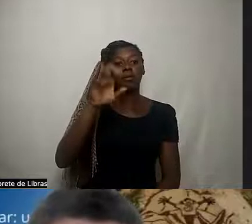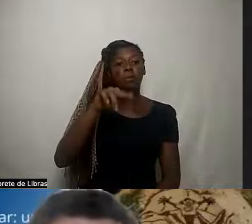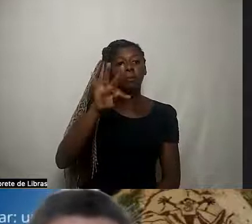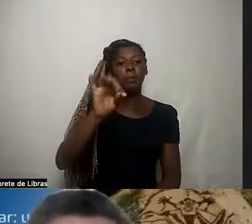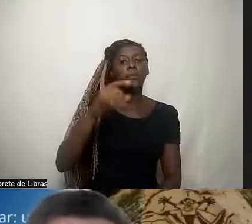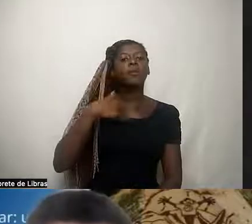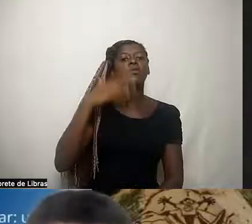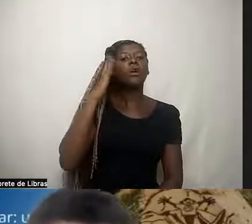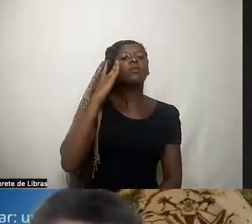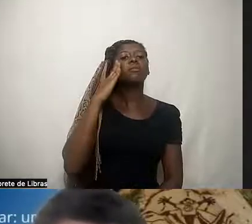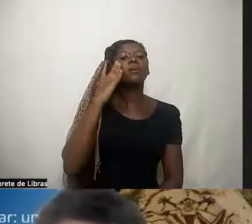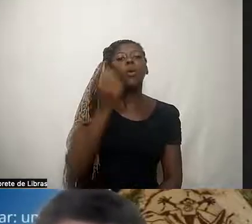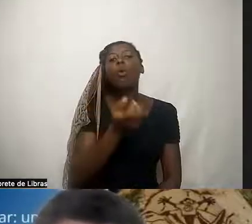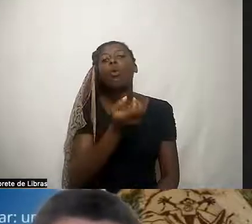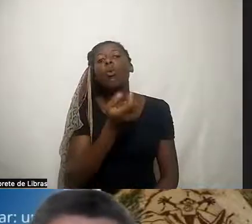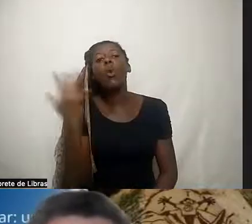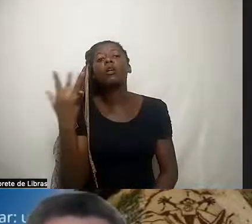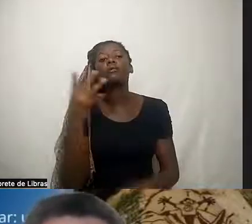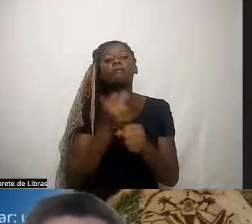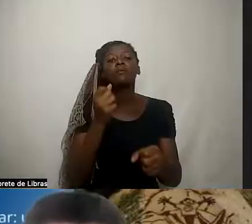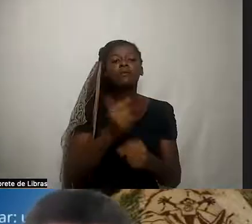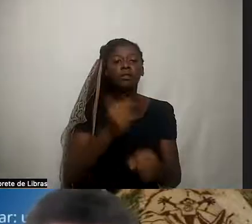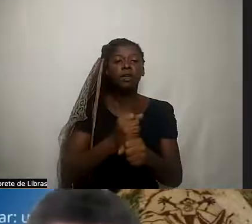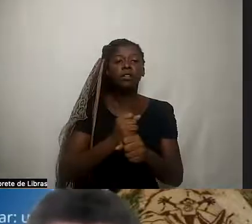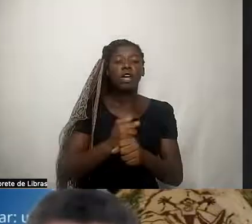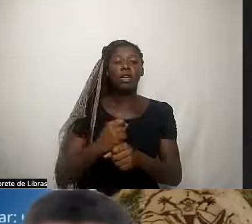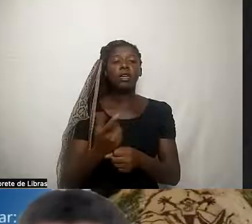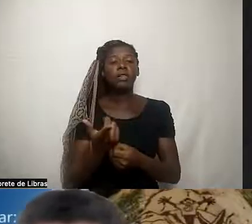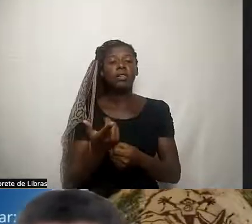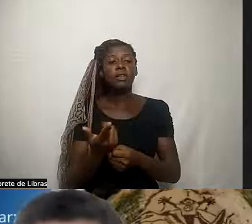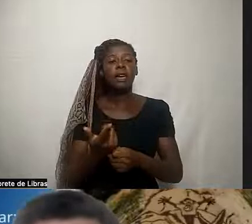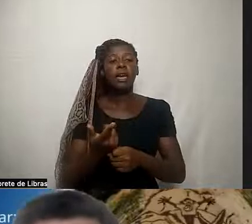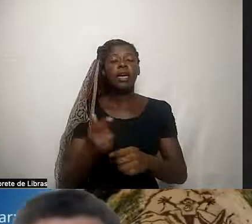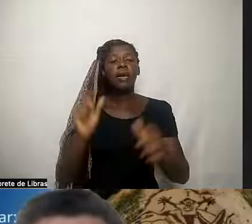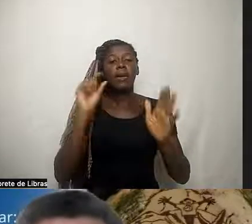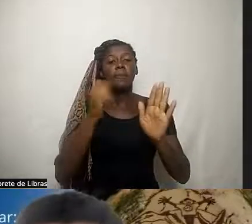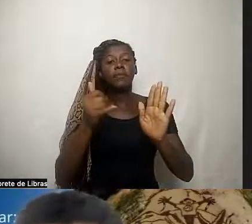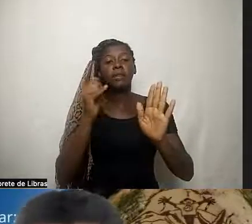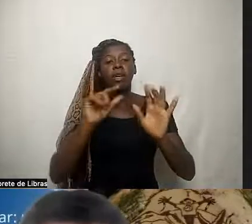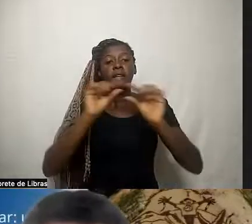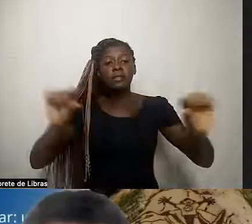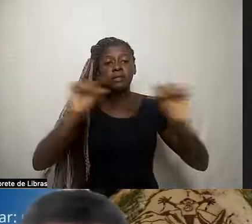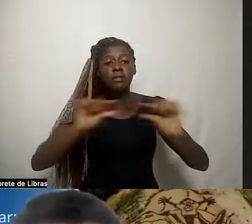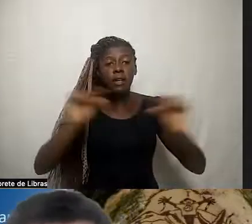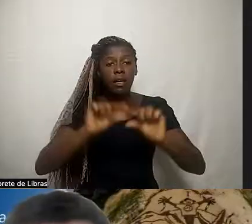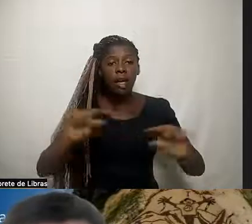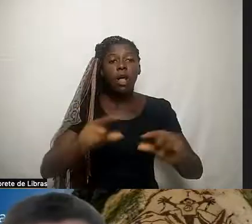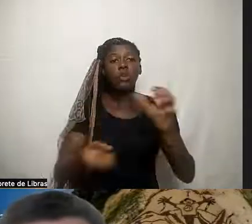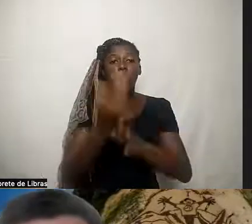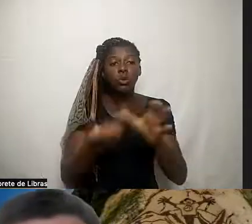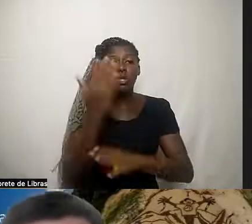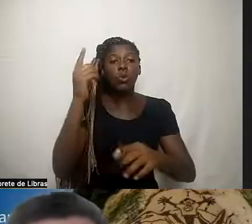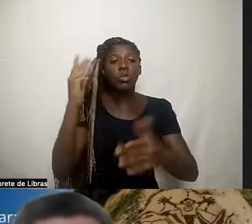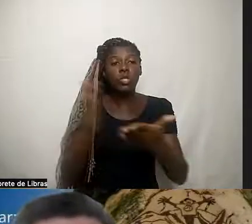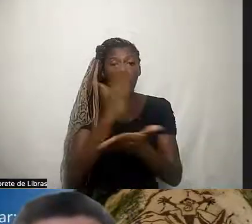quantificação em números de citações de literatura científica is the produzida numbers of literature that has been produced